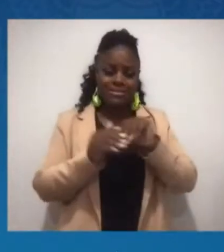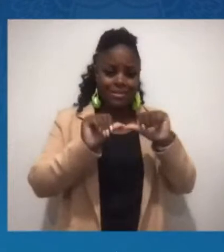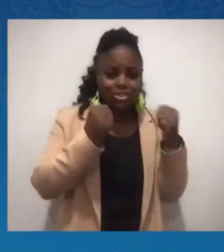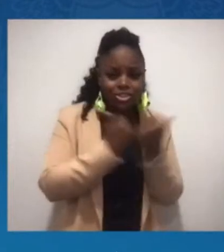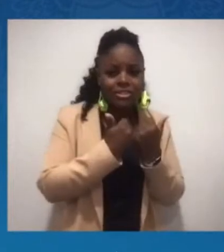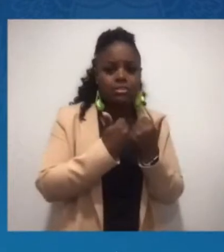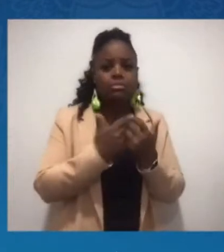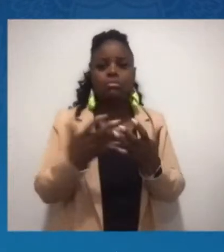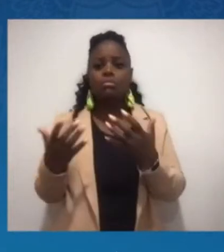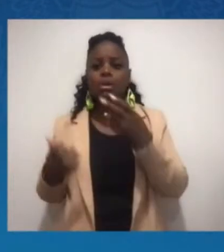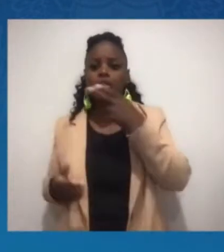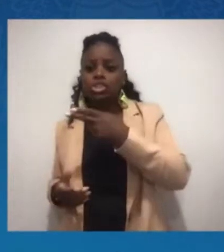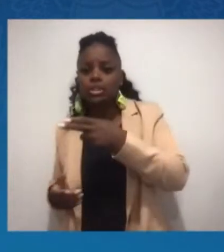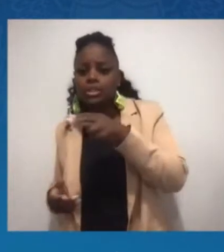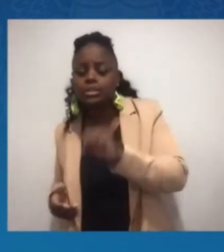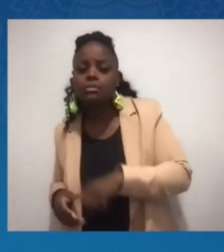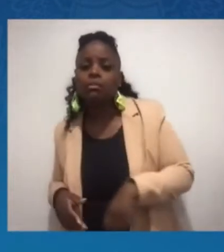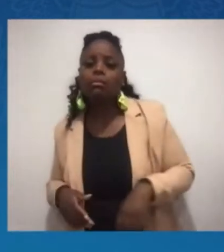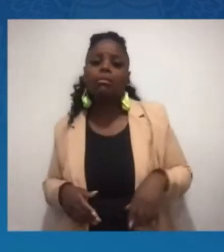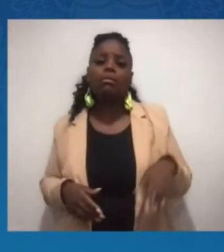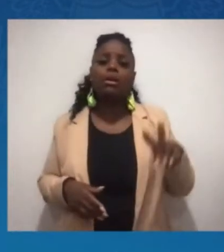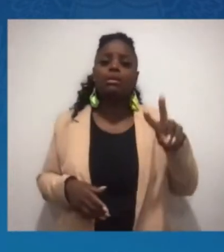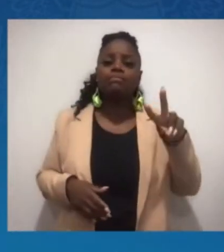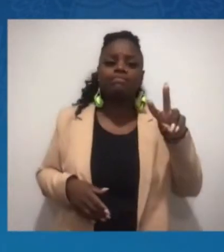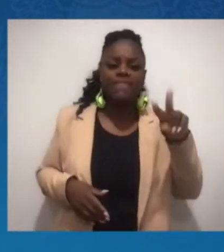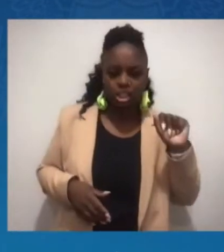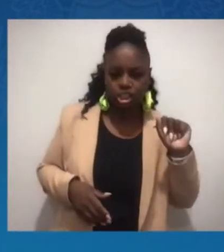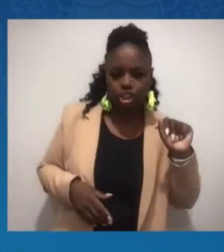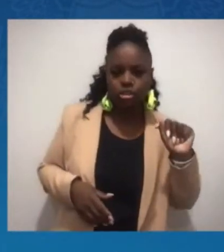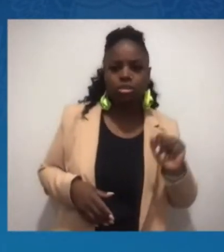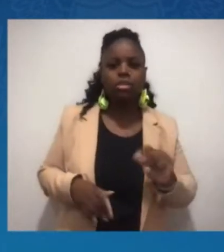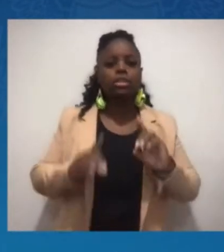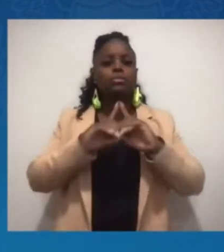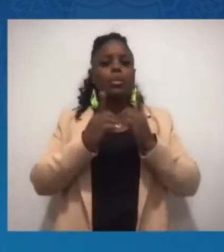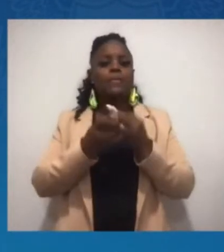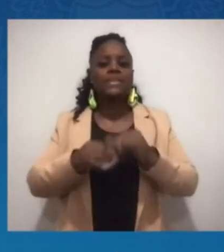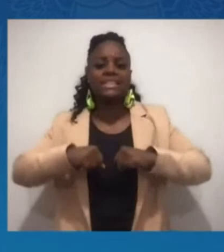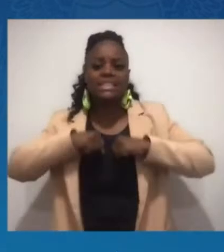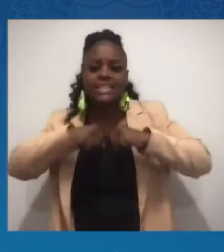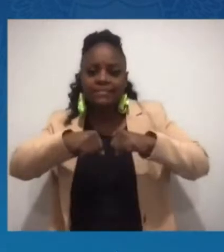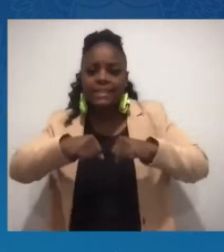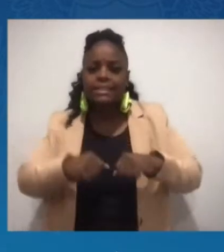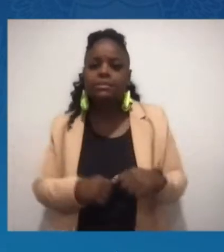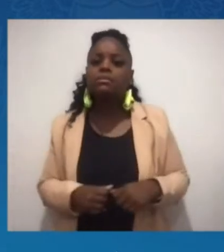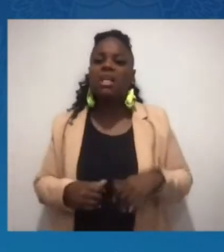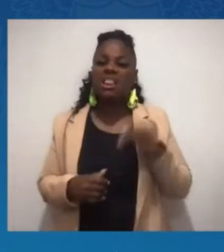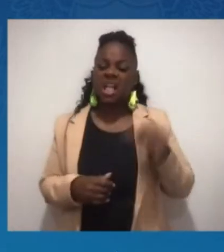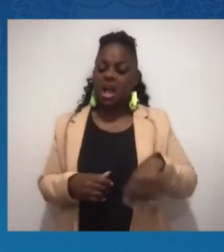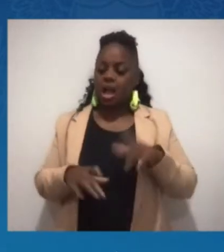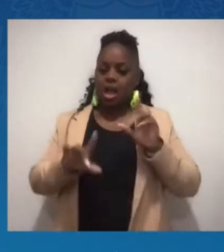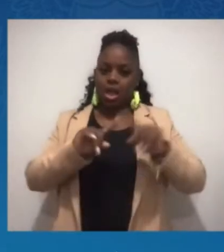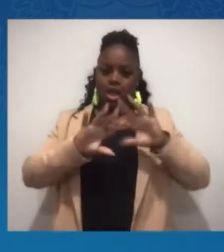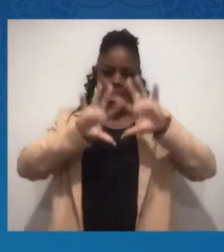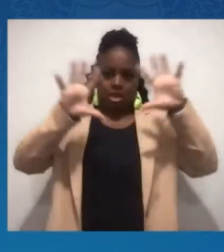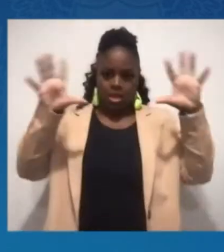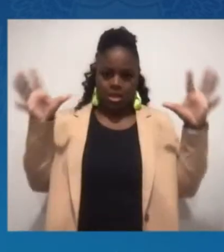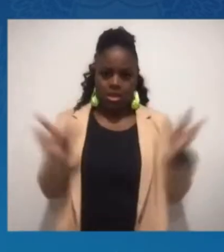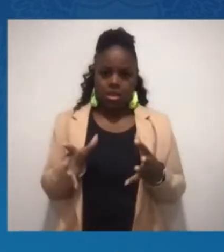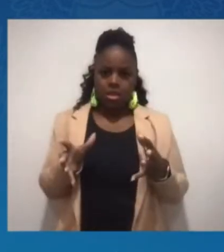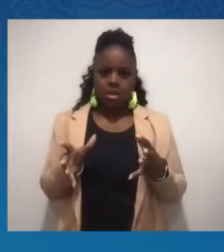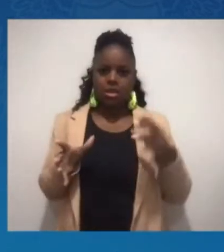Defense, to the Department of Justice are all taking a role of leadership. We just convened actually the cabinet for the 2nd time this